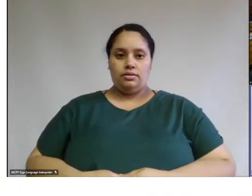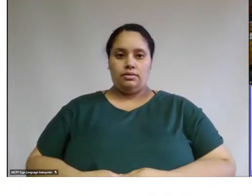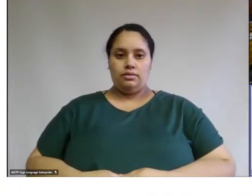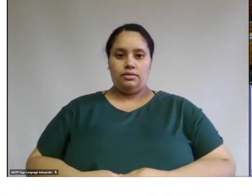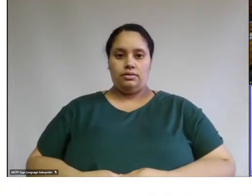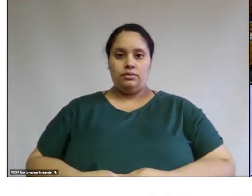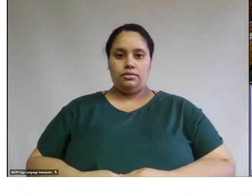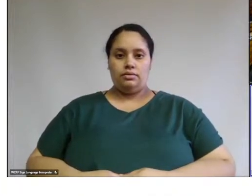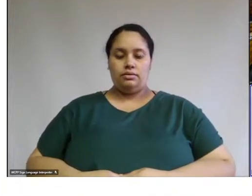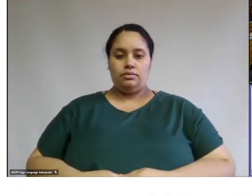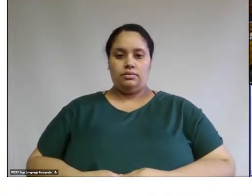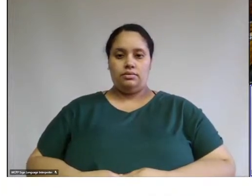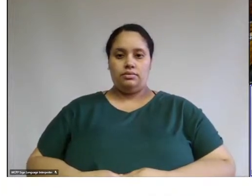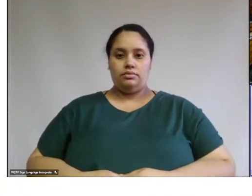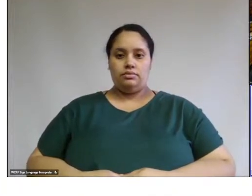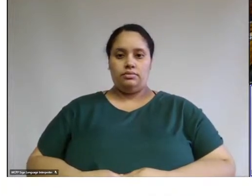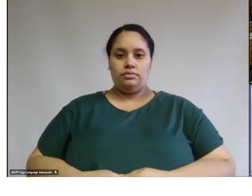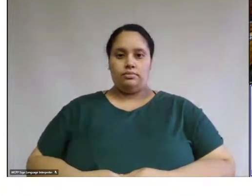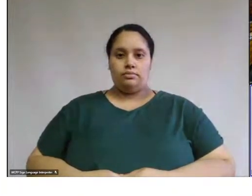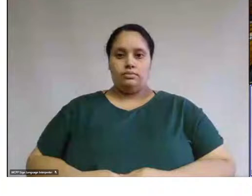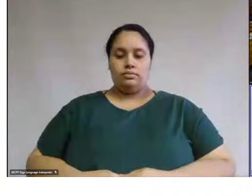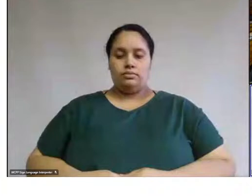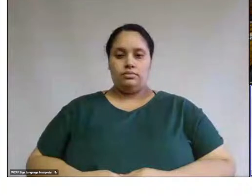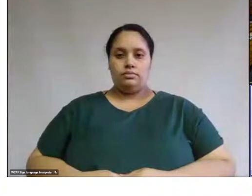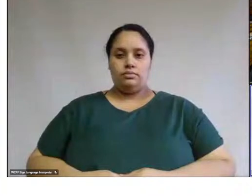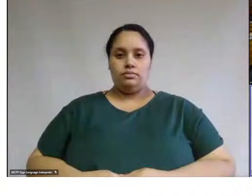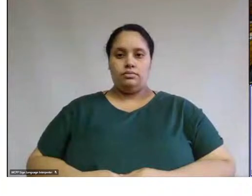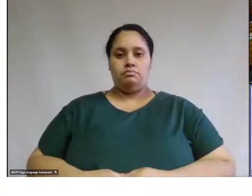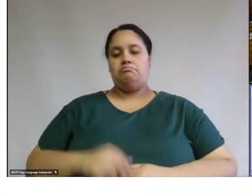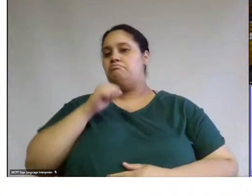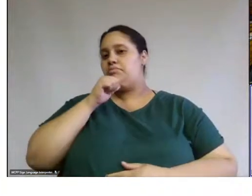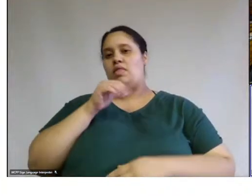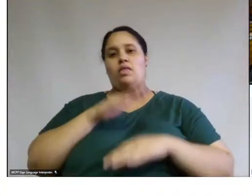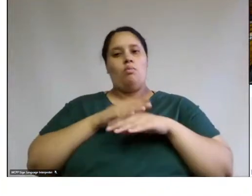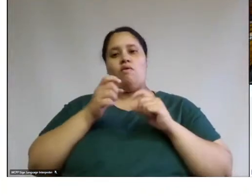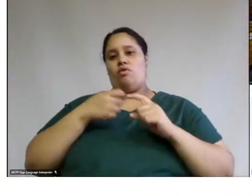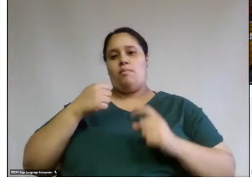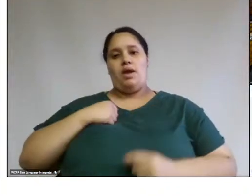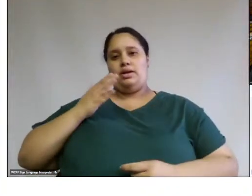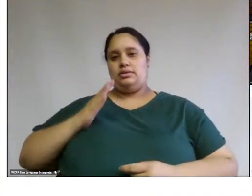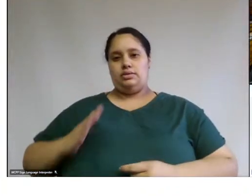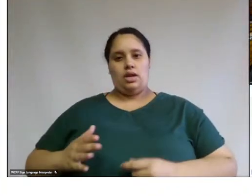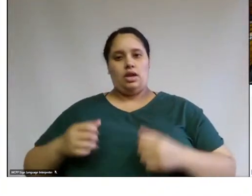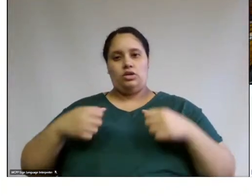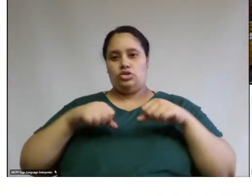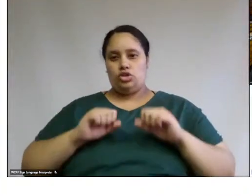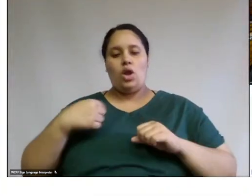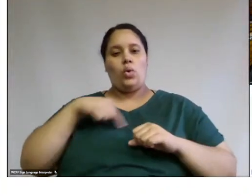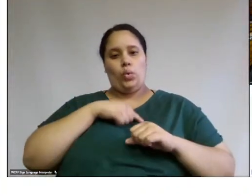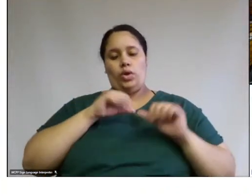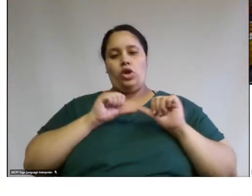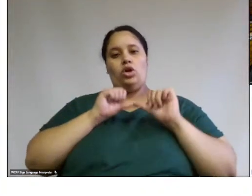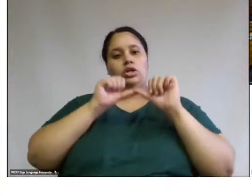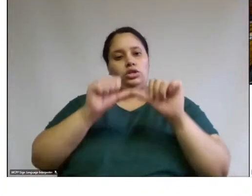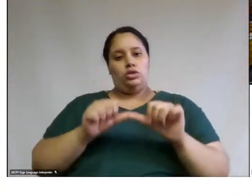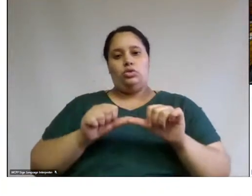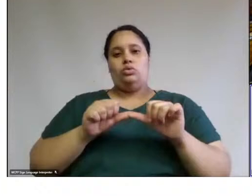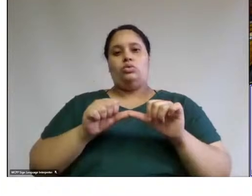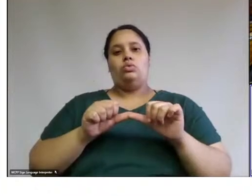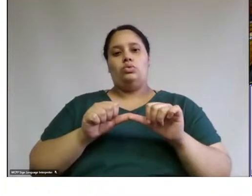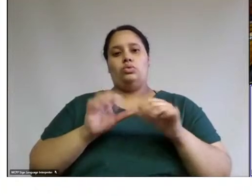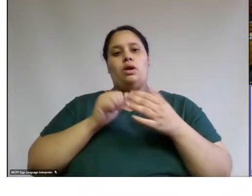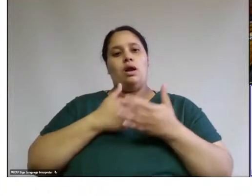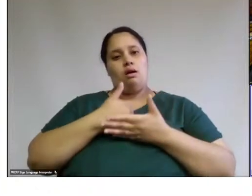thing you would like to say? No, nothing further from me, Chair. We will continue to assist